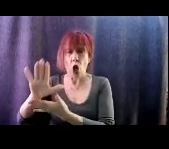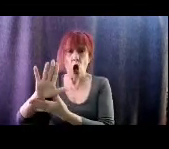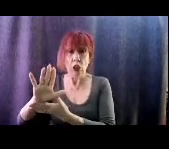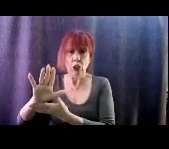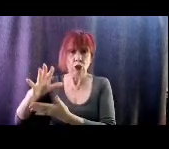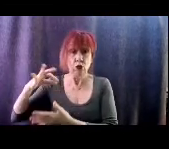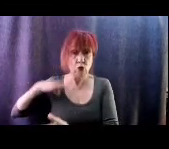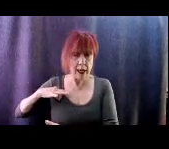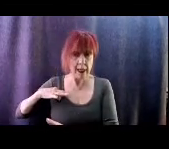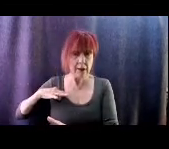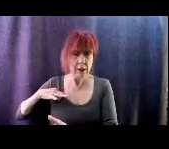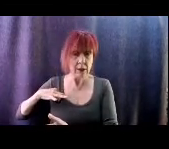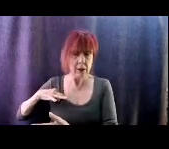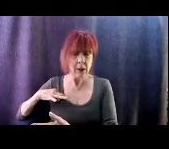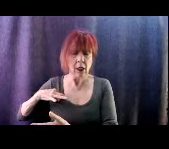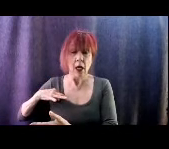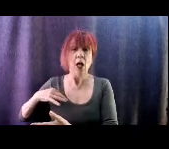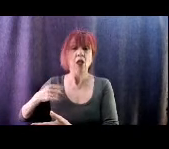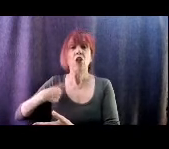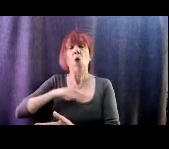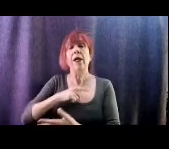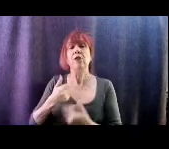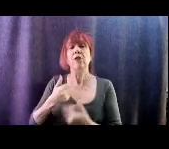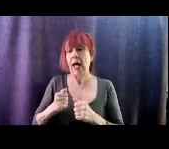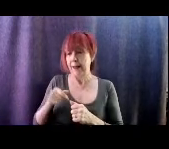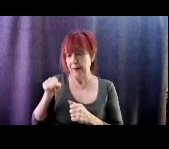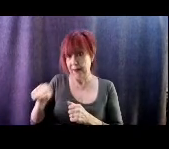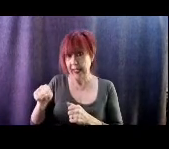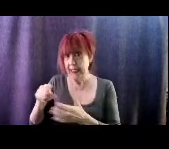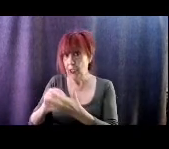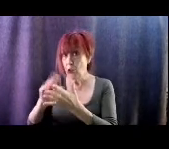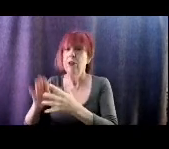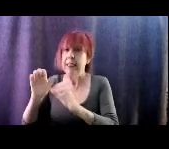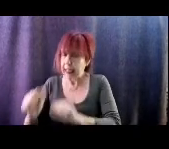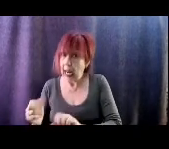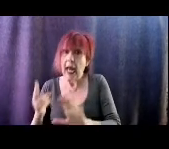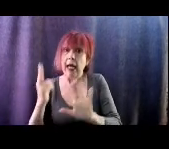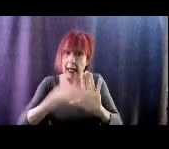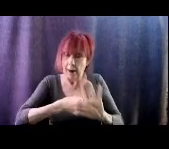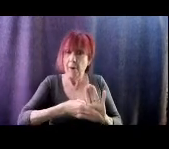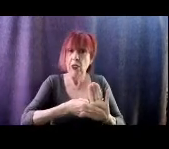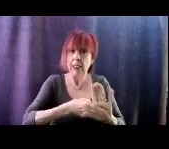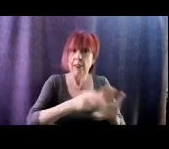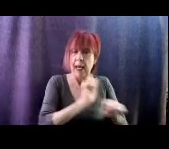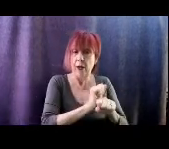to do is work it out so that these students can also participate in work exploration.